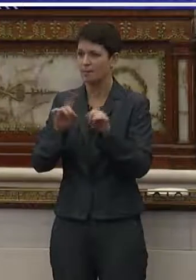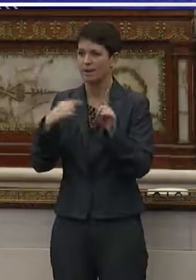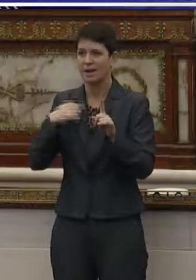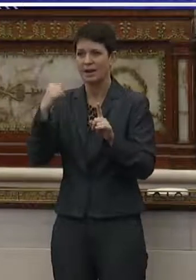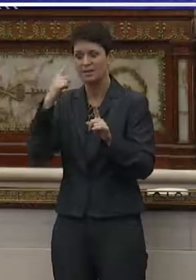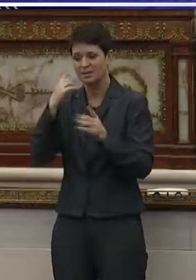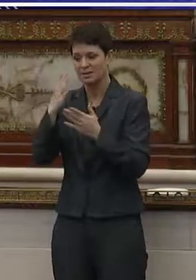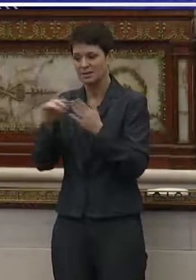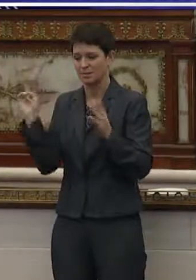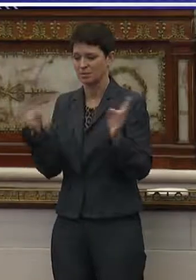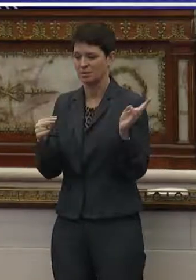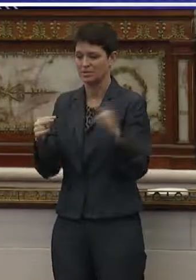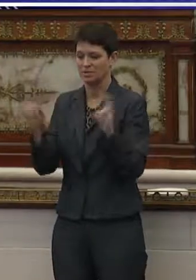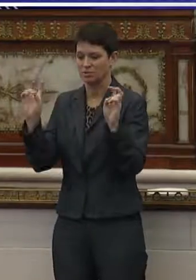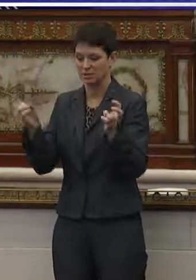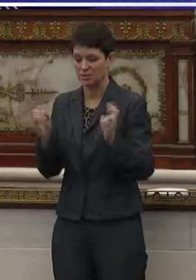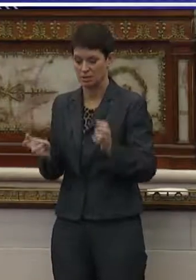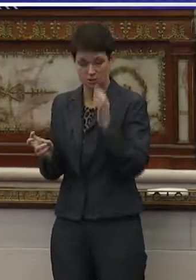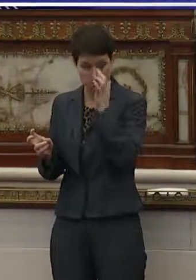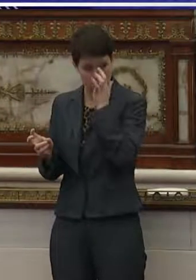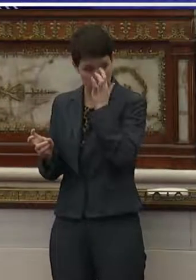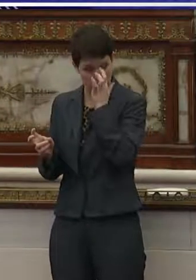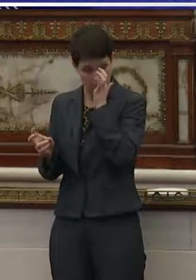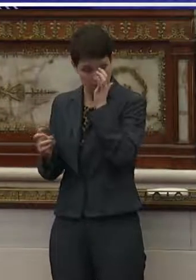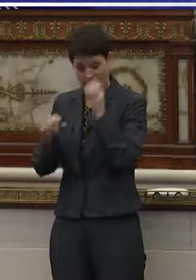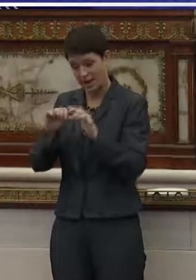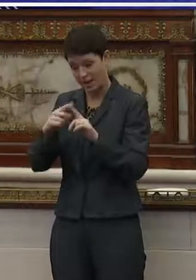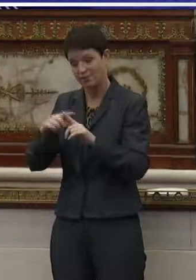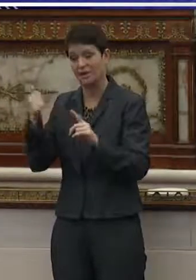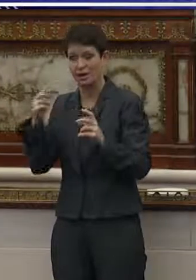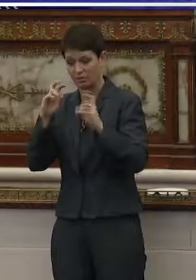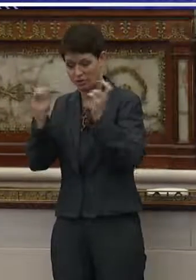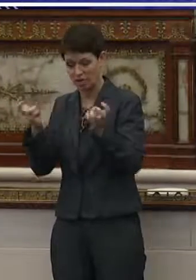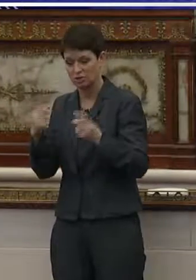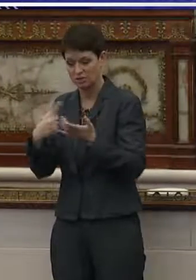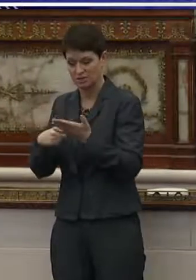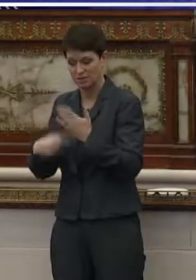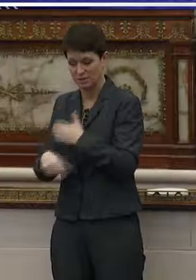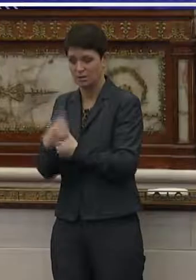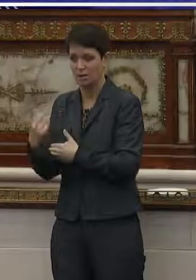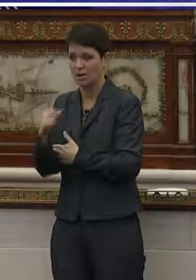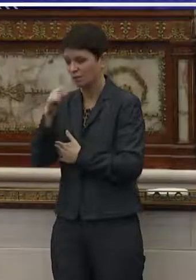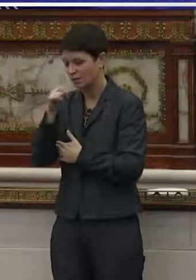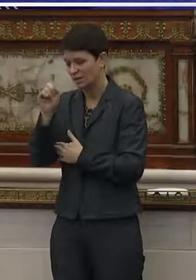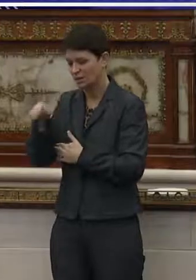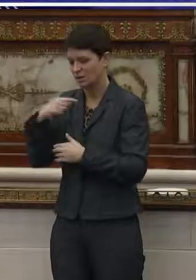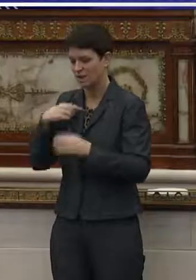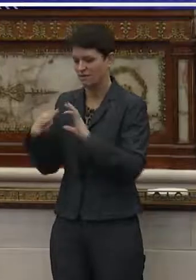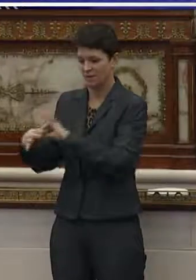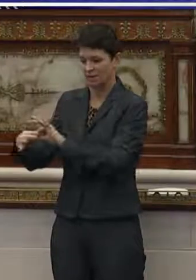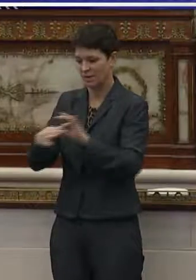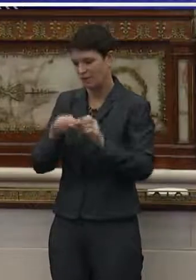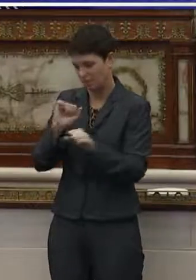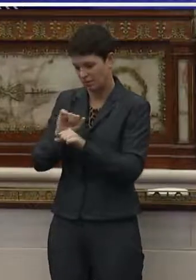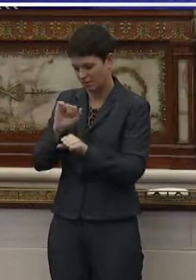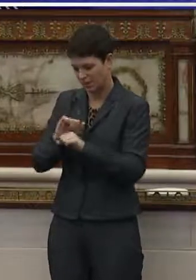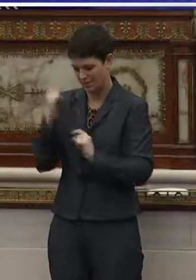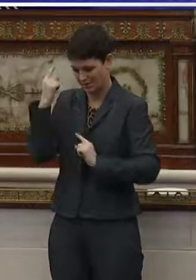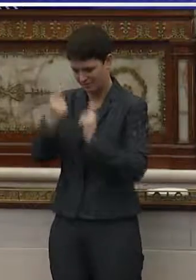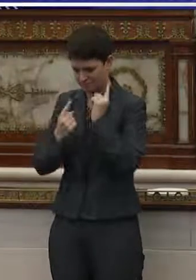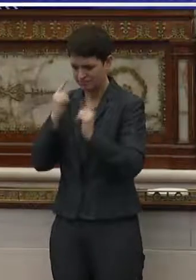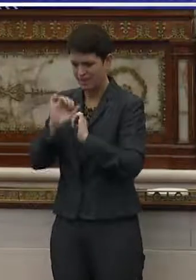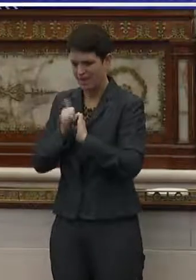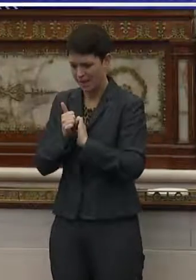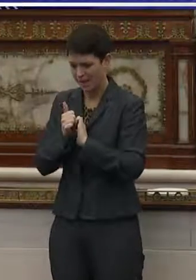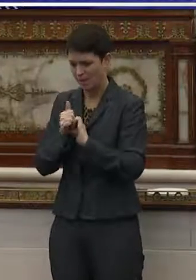of the perception issues we have, as well as some of the other issues that's been communicated today, I think we really need to have a collaborative effort and think through